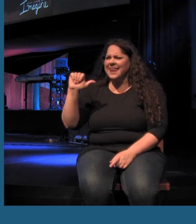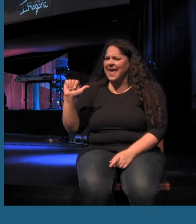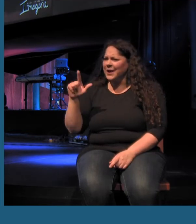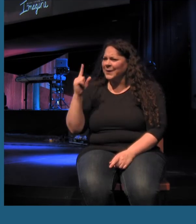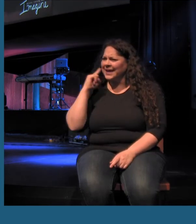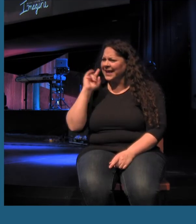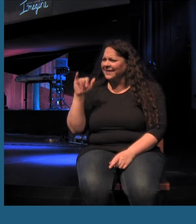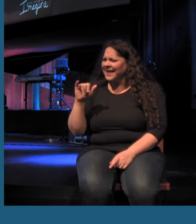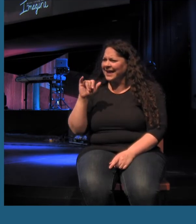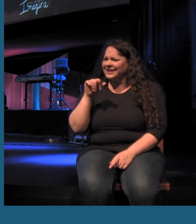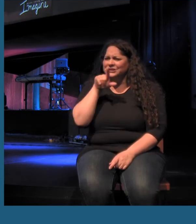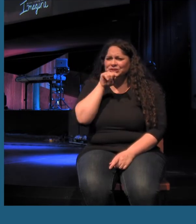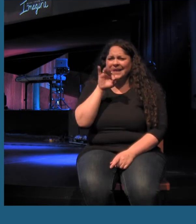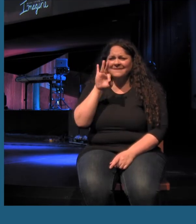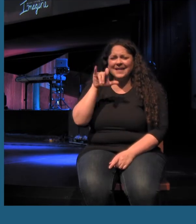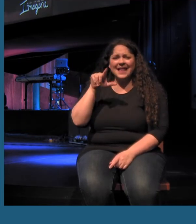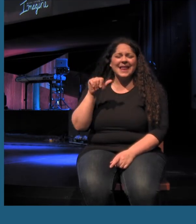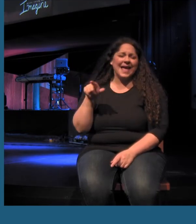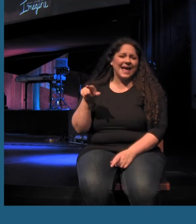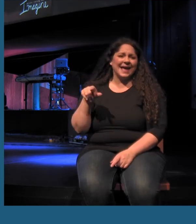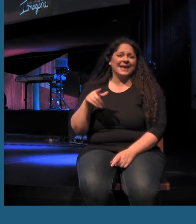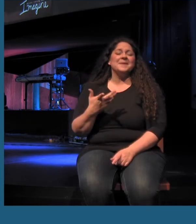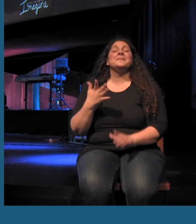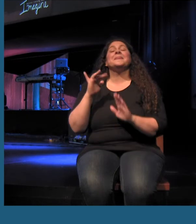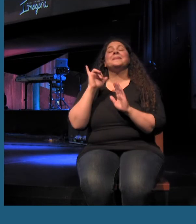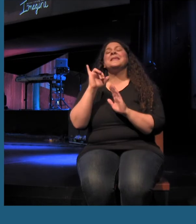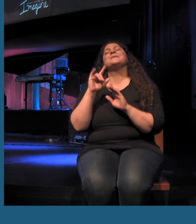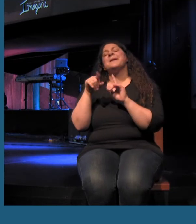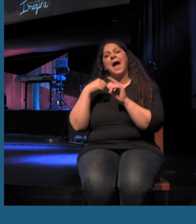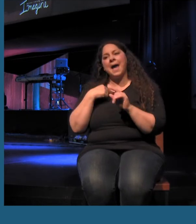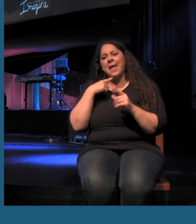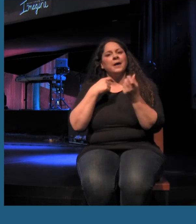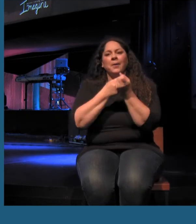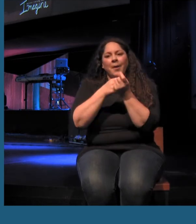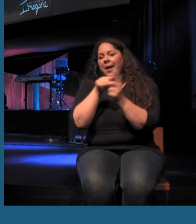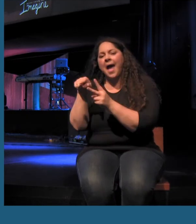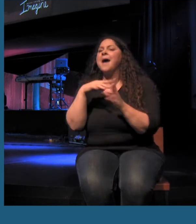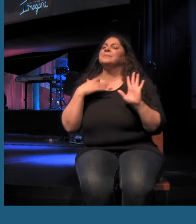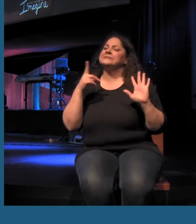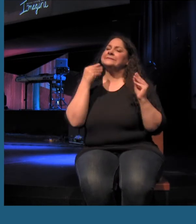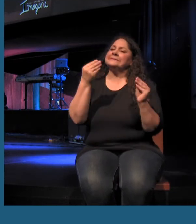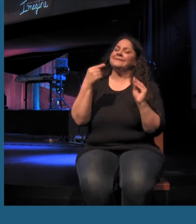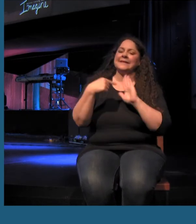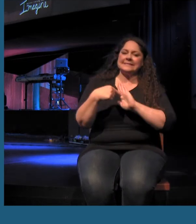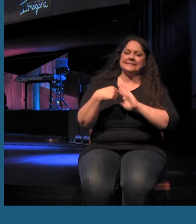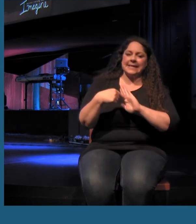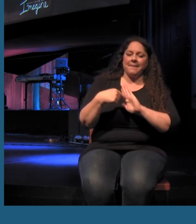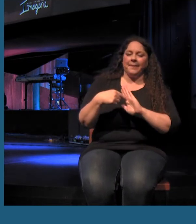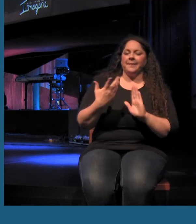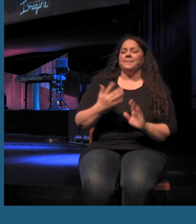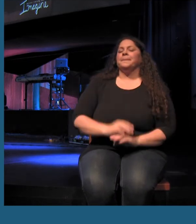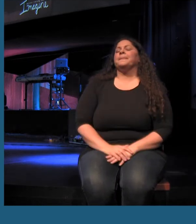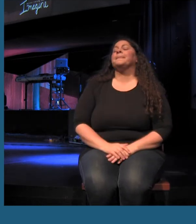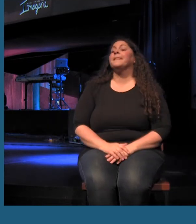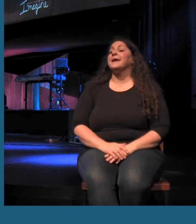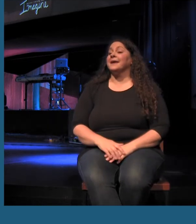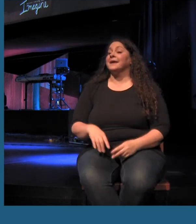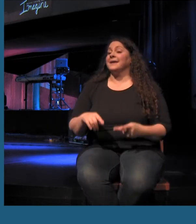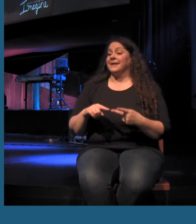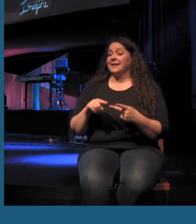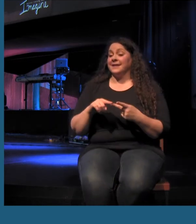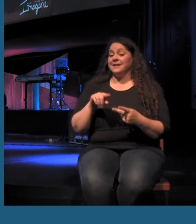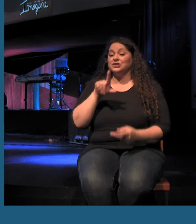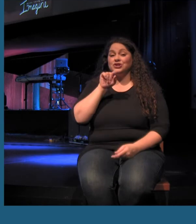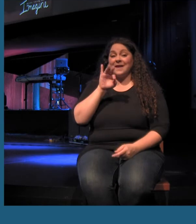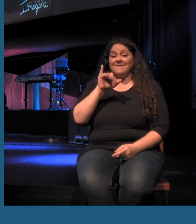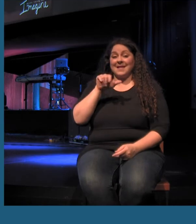Chick-fil-A, and again, this isn't about Chick-fil-A or Nike, but these are just examples. Here's Chick-fil-A's why, their mission, right from their website. To glorify God